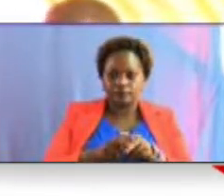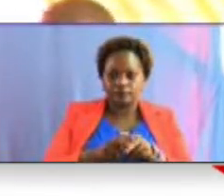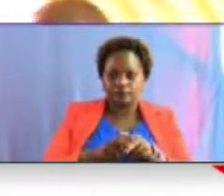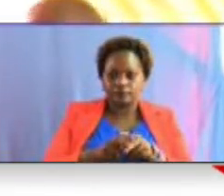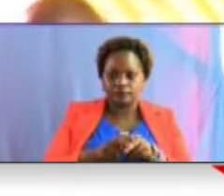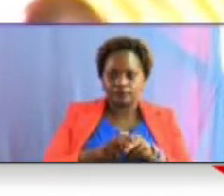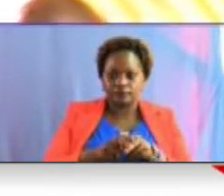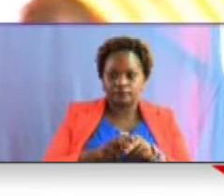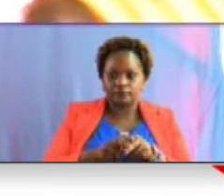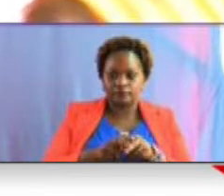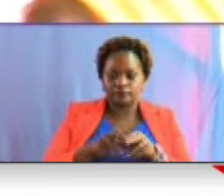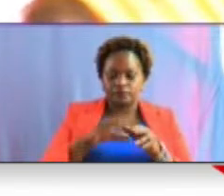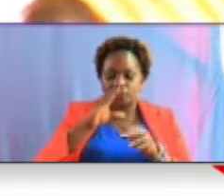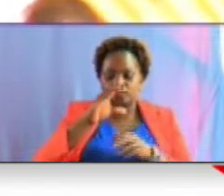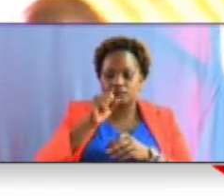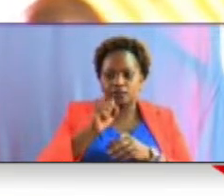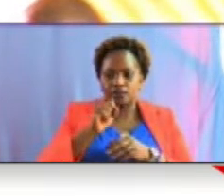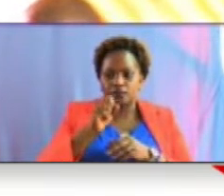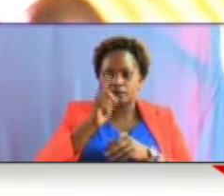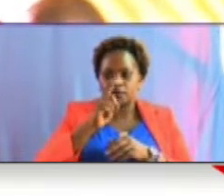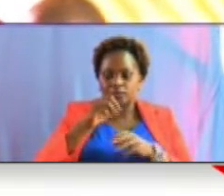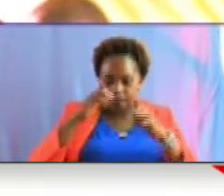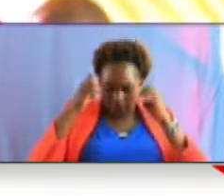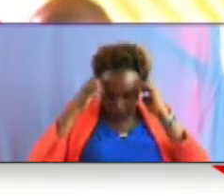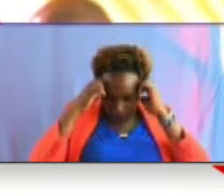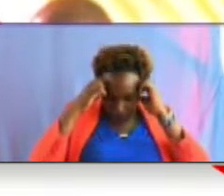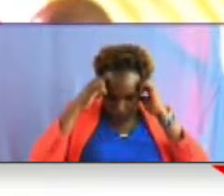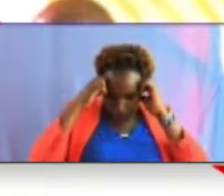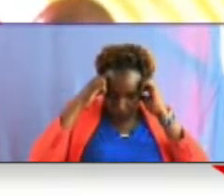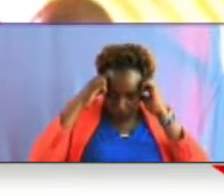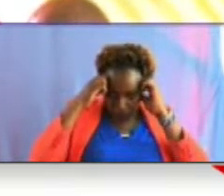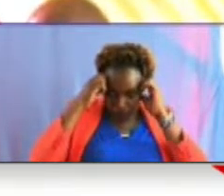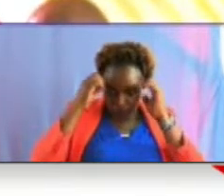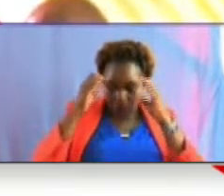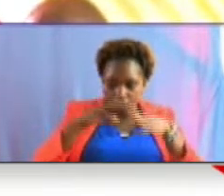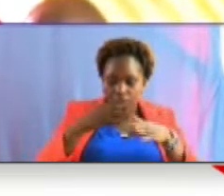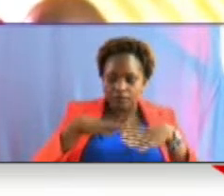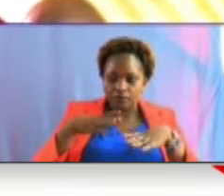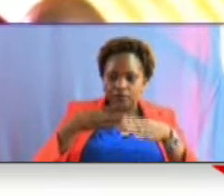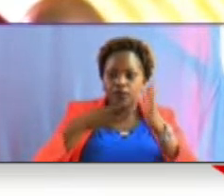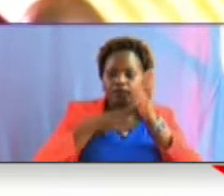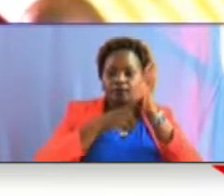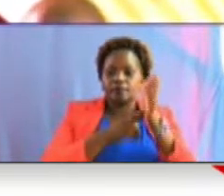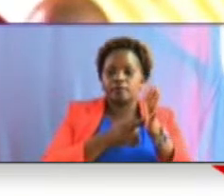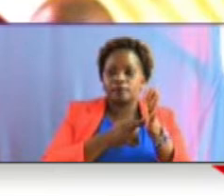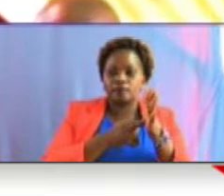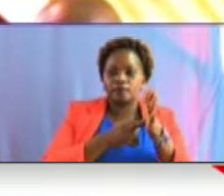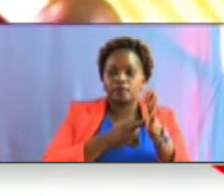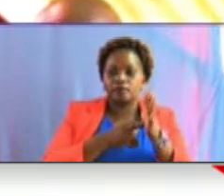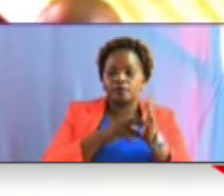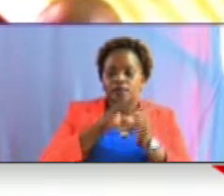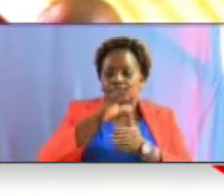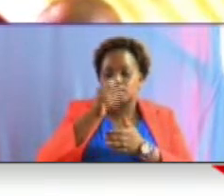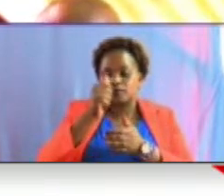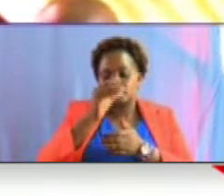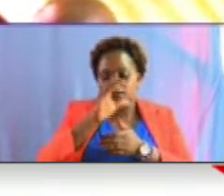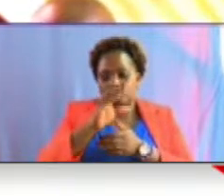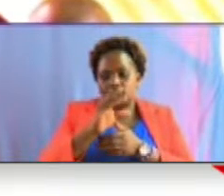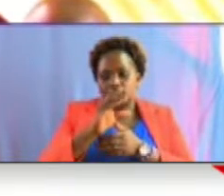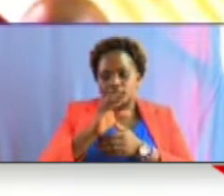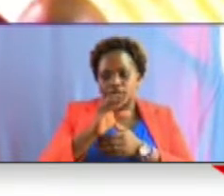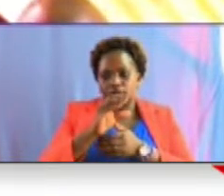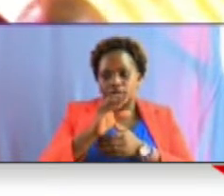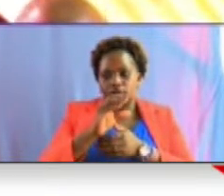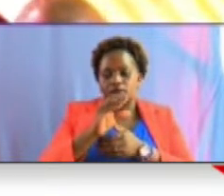The Cabinet Secretary, Minister of Education, represented here by the Chief Administrative Secretary, Hassan